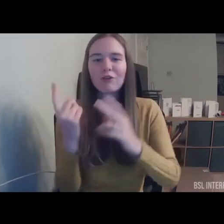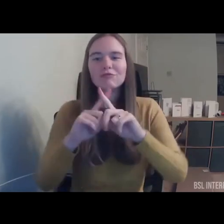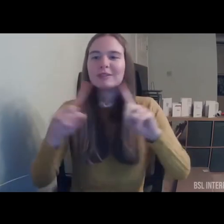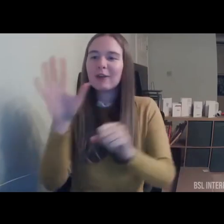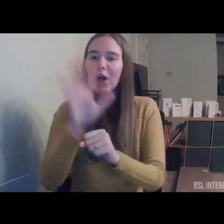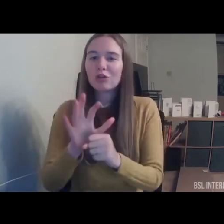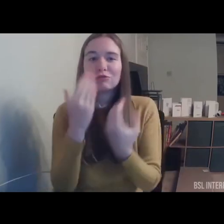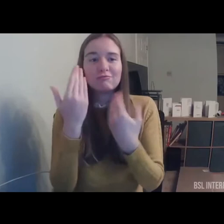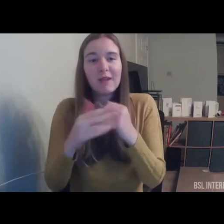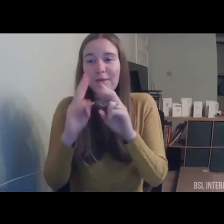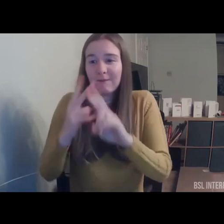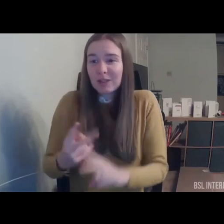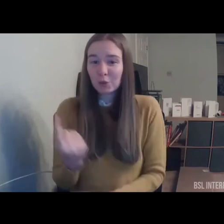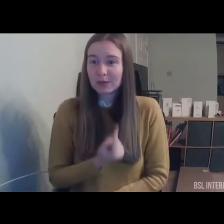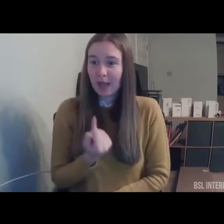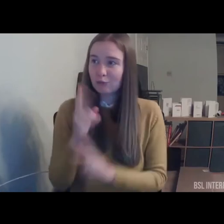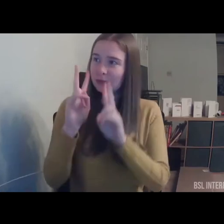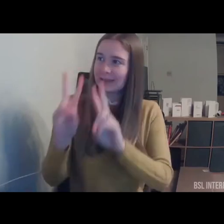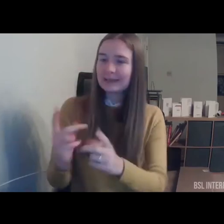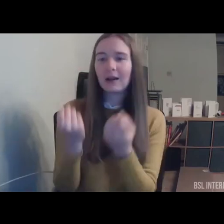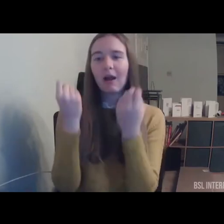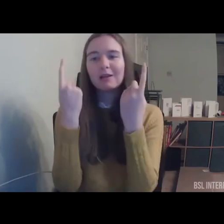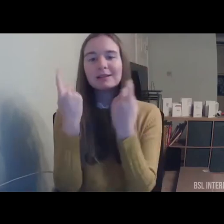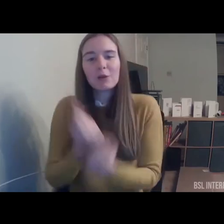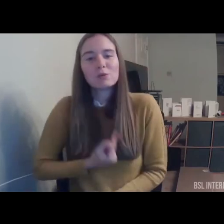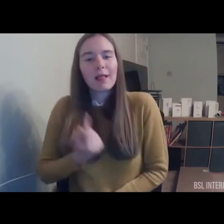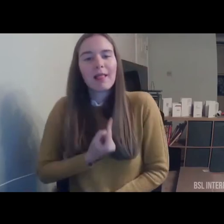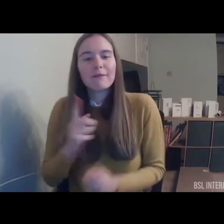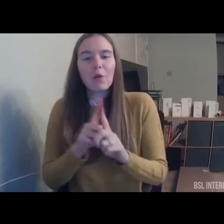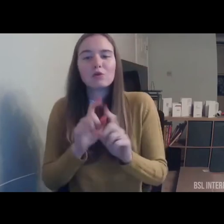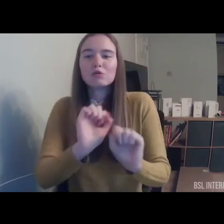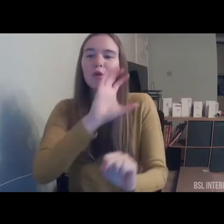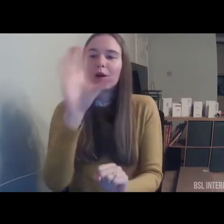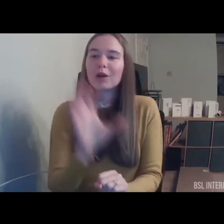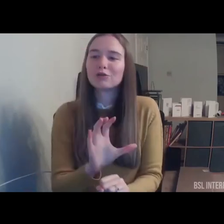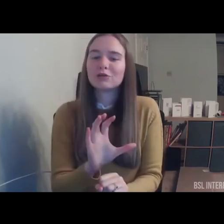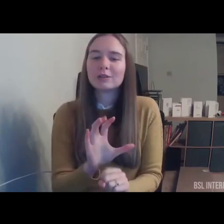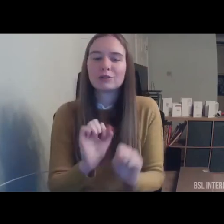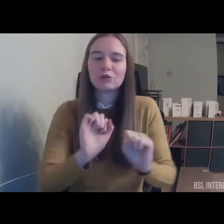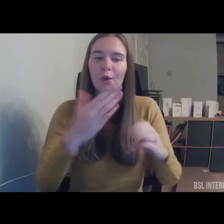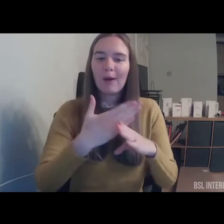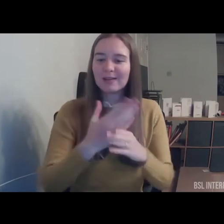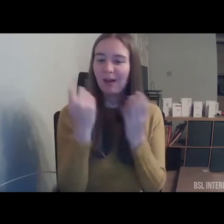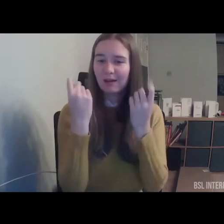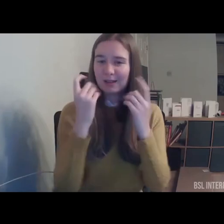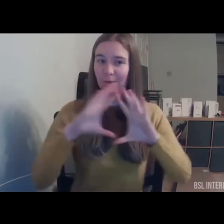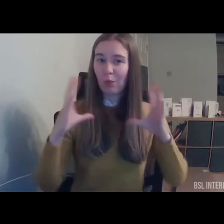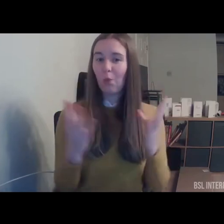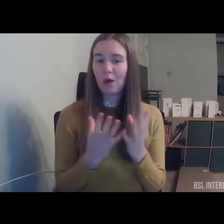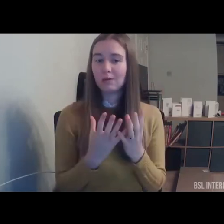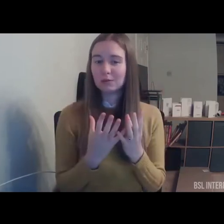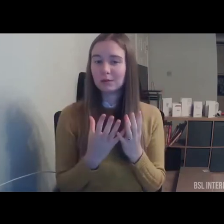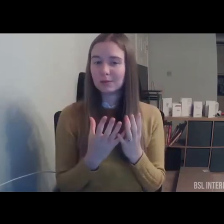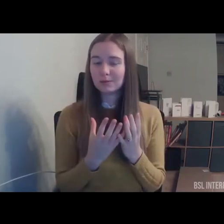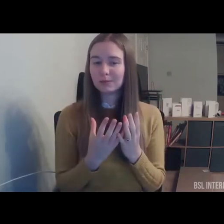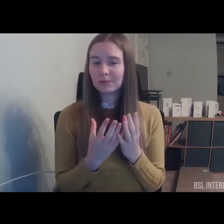visited and see and to understand yourself and perhaps your country, your own practice and your own understanding of the world in